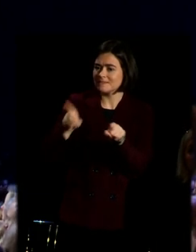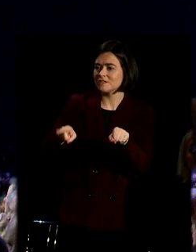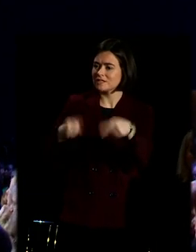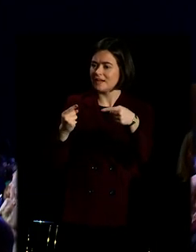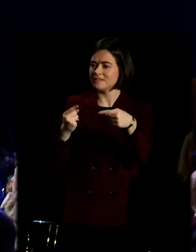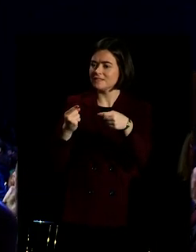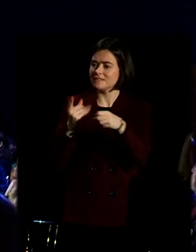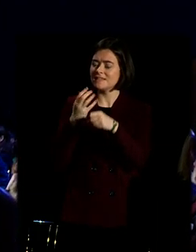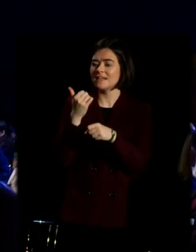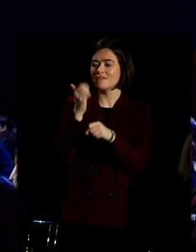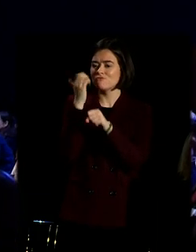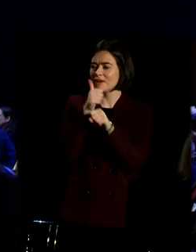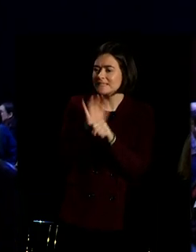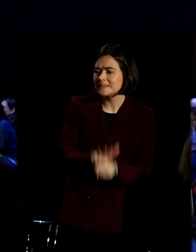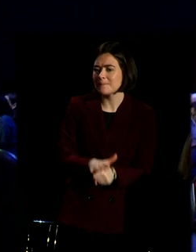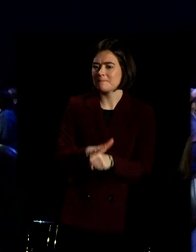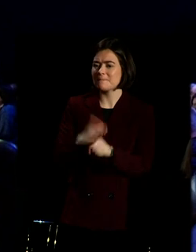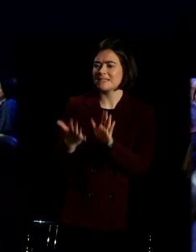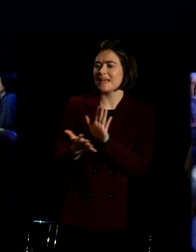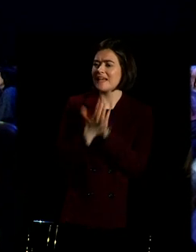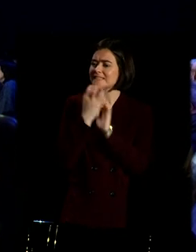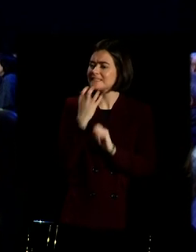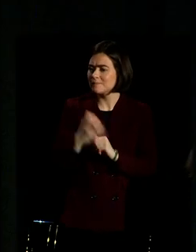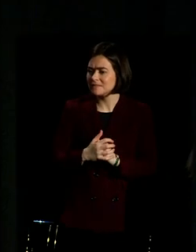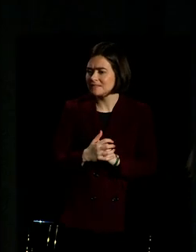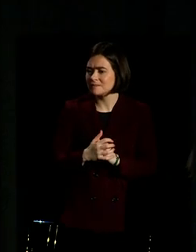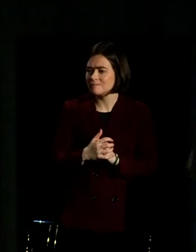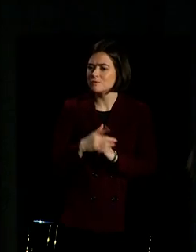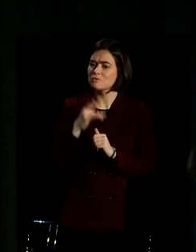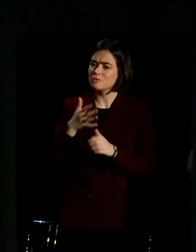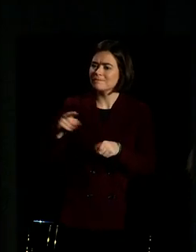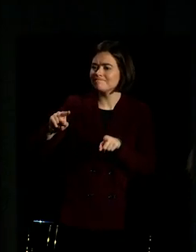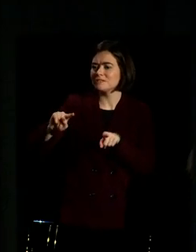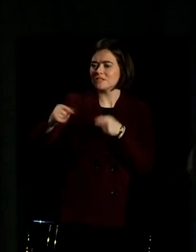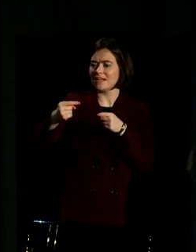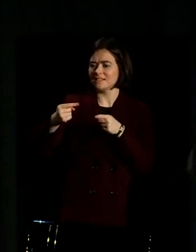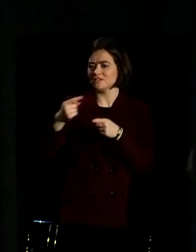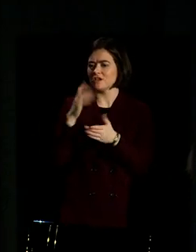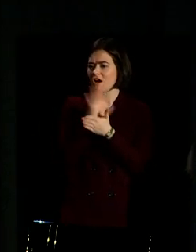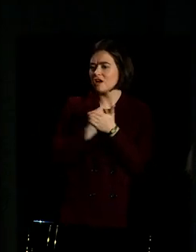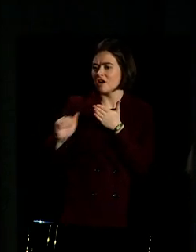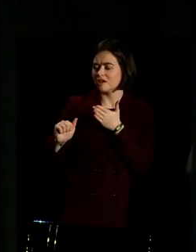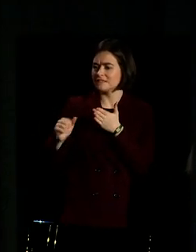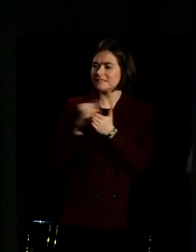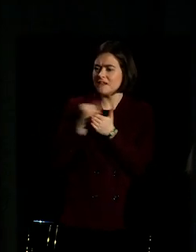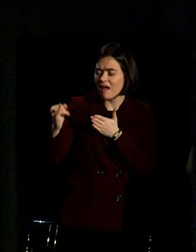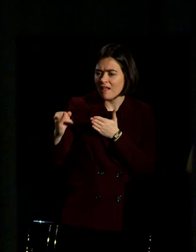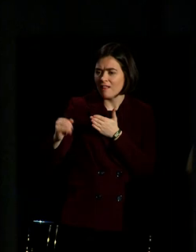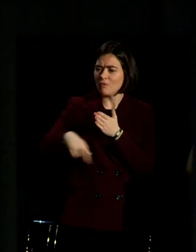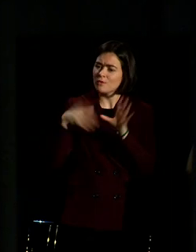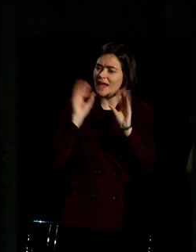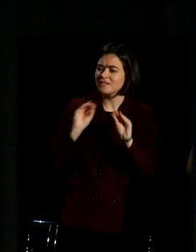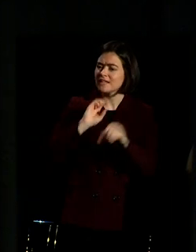racism. We will fight Holocaust denial. We will educate our sons and daughters. We will remember